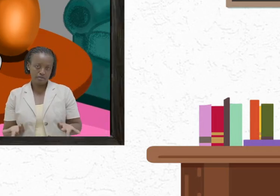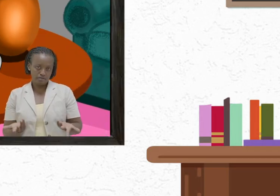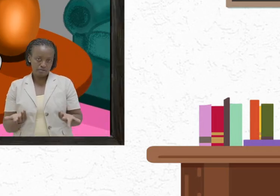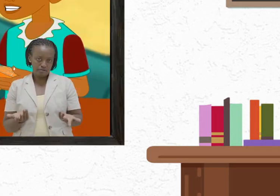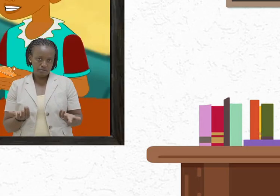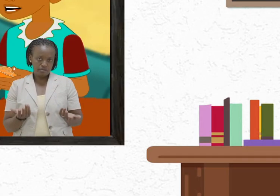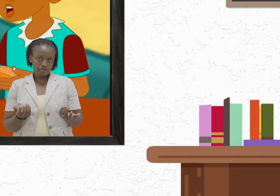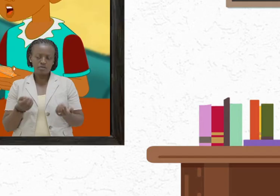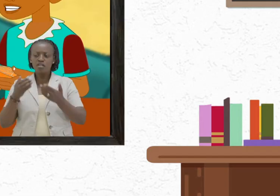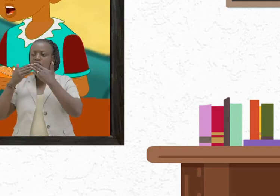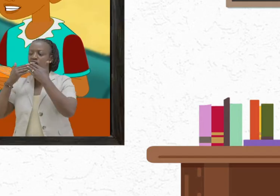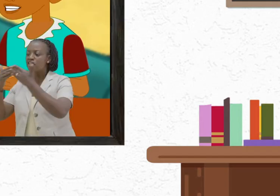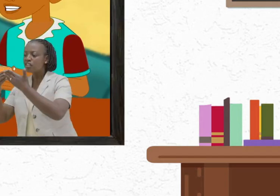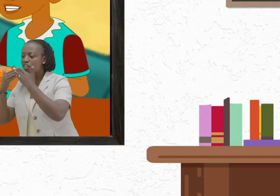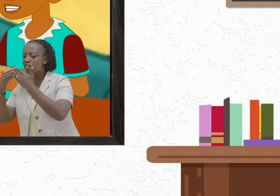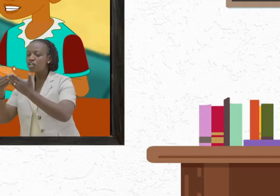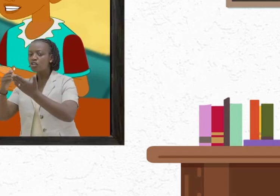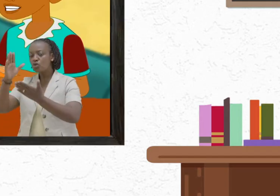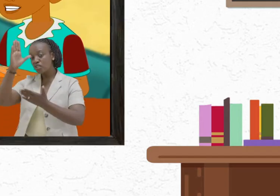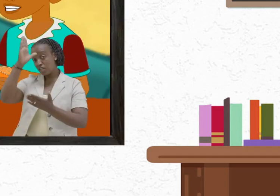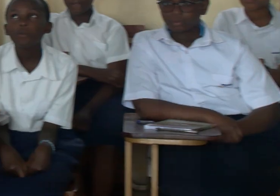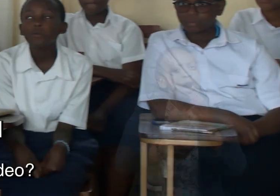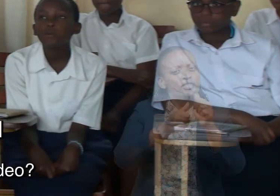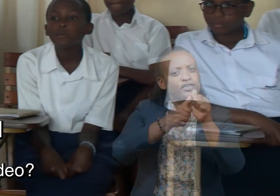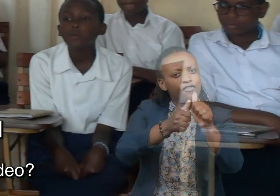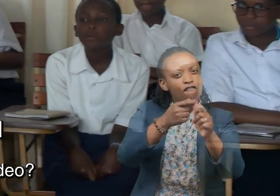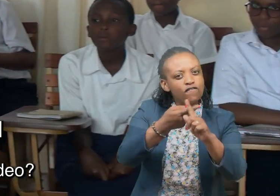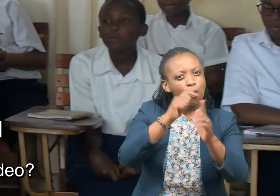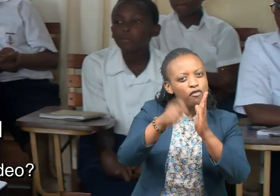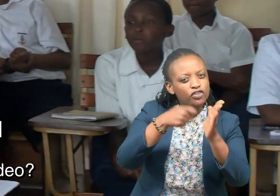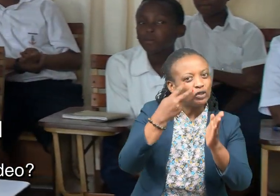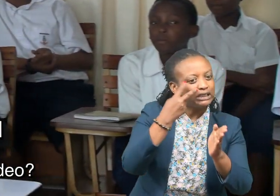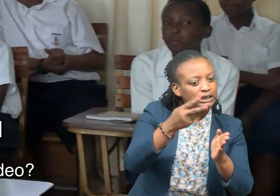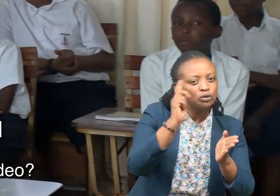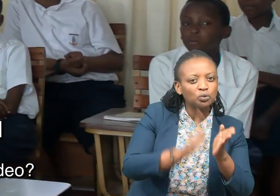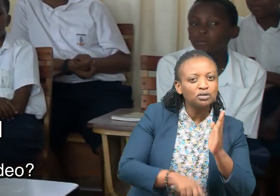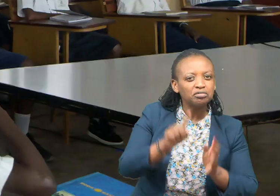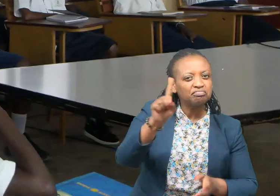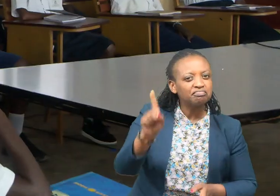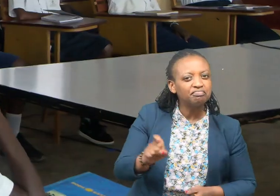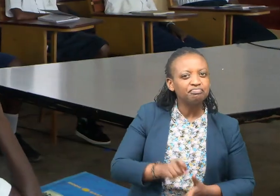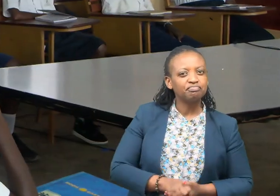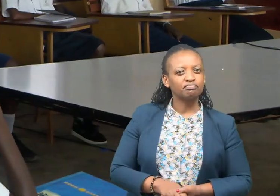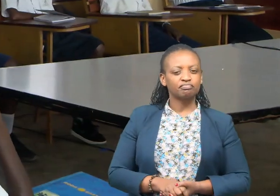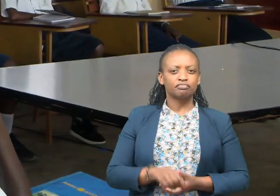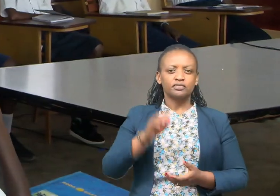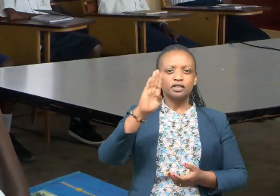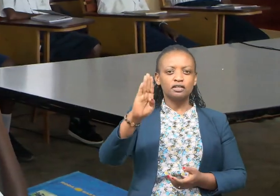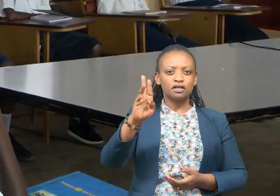Thank you, Dad. I can't wait to... What have you followed from the video?